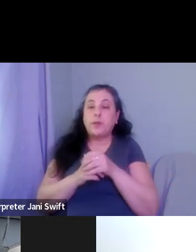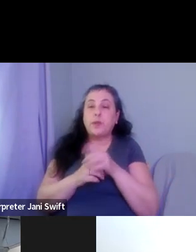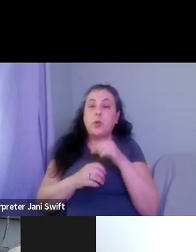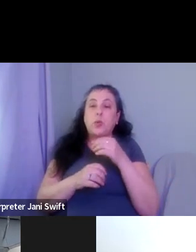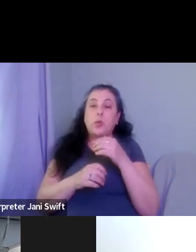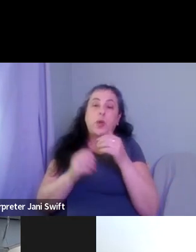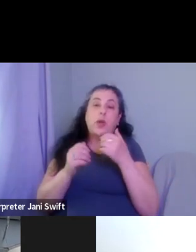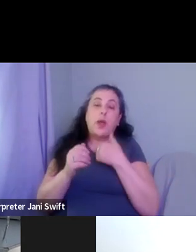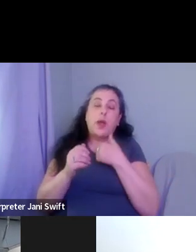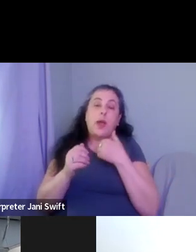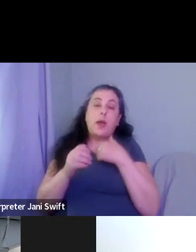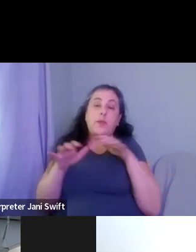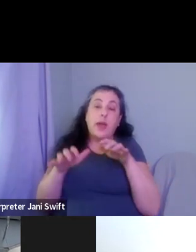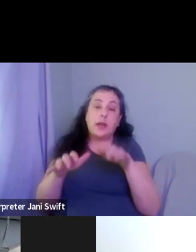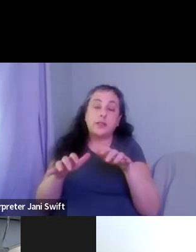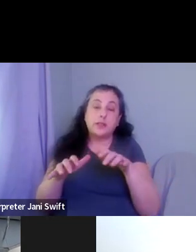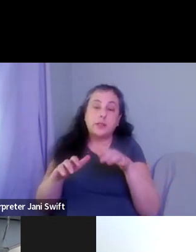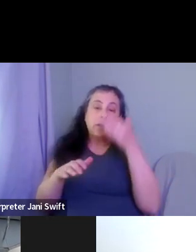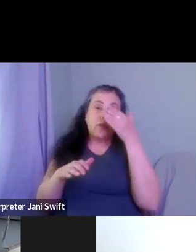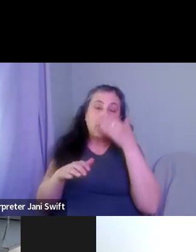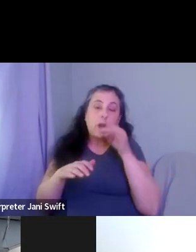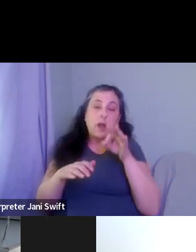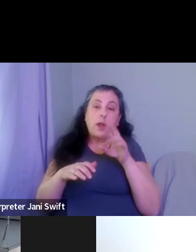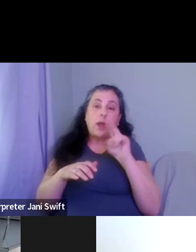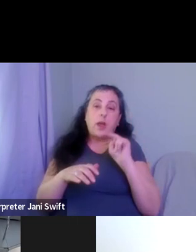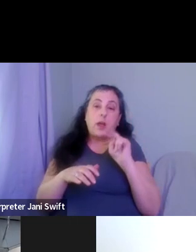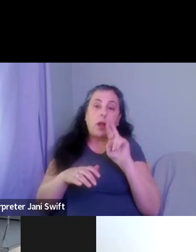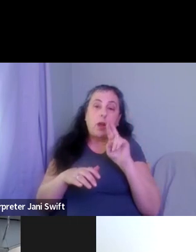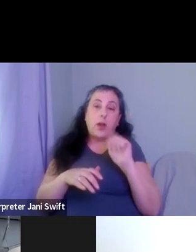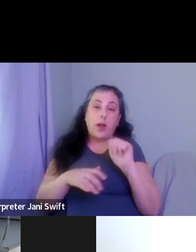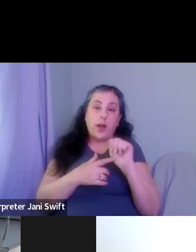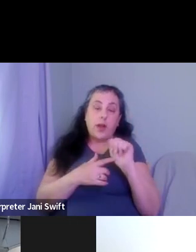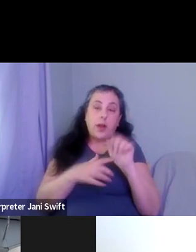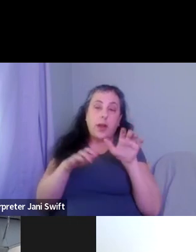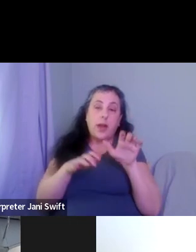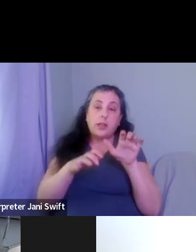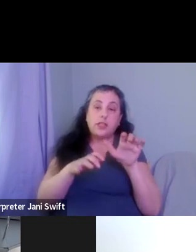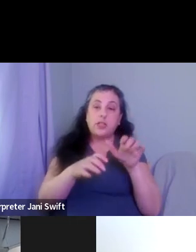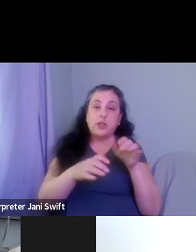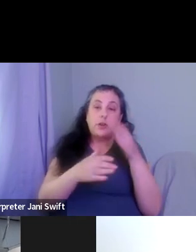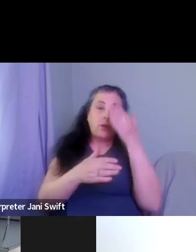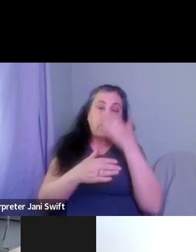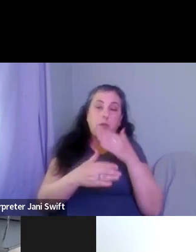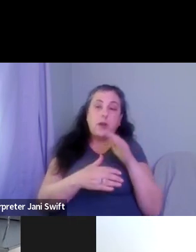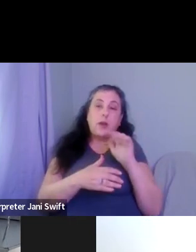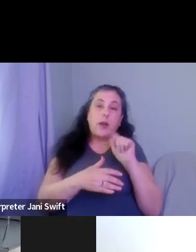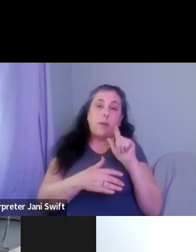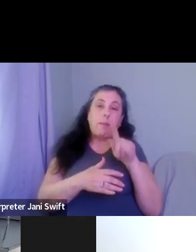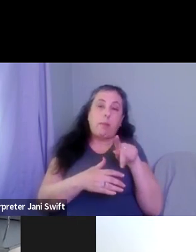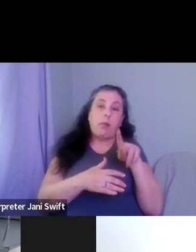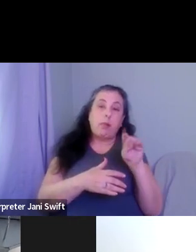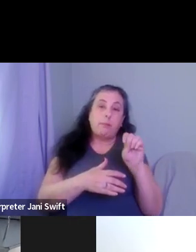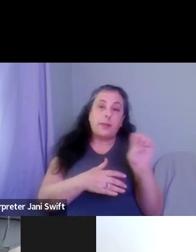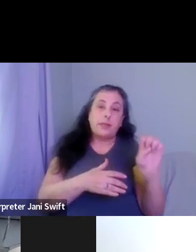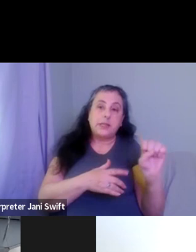having actions in front of the NRA. We're having actions in front of the Applebee's, because we also have